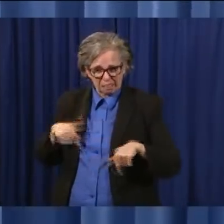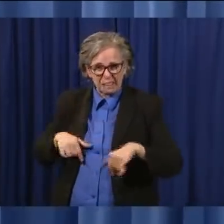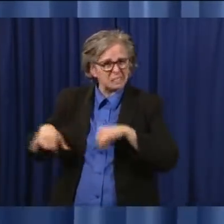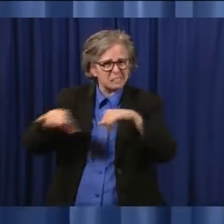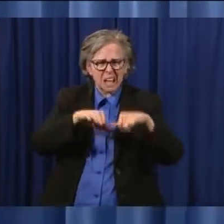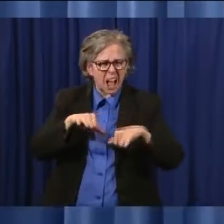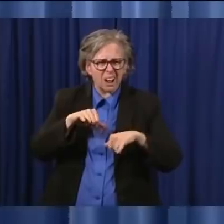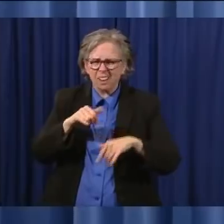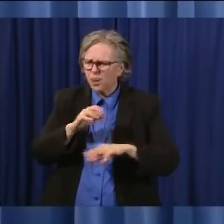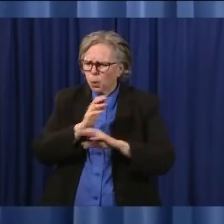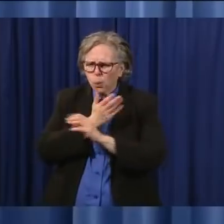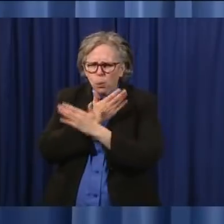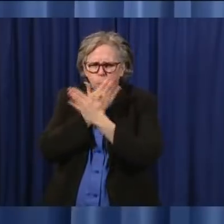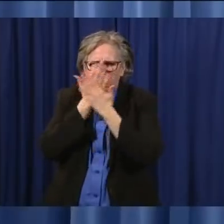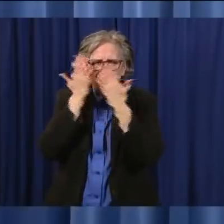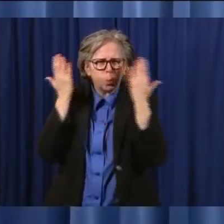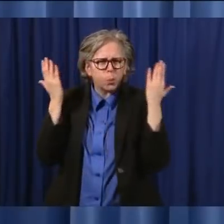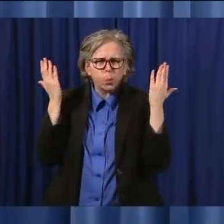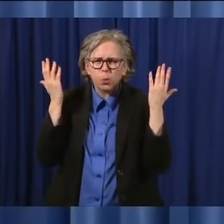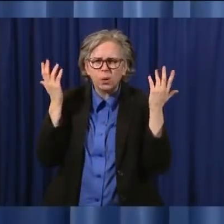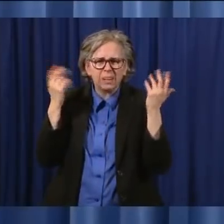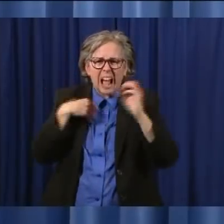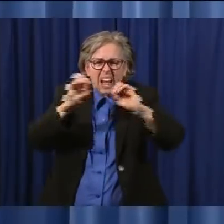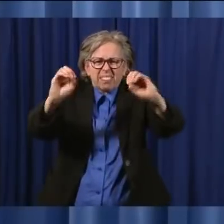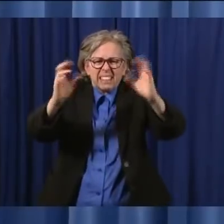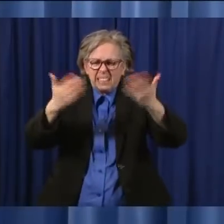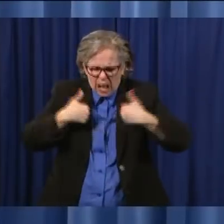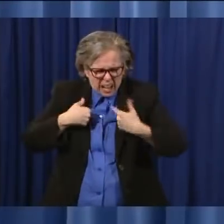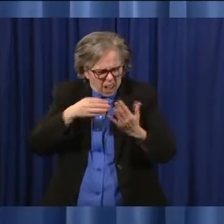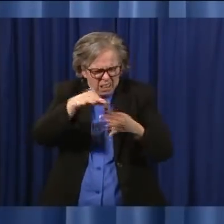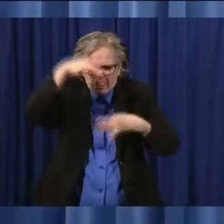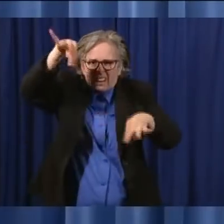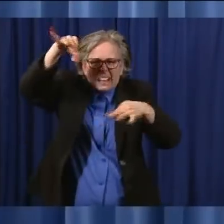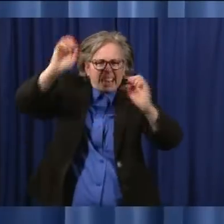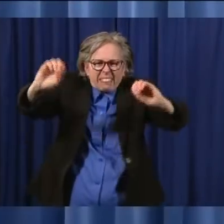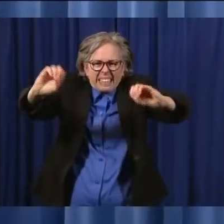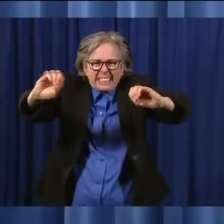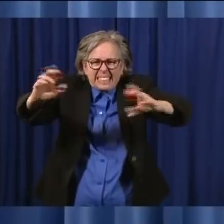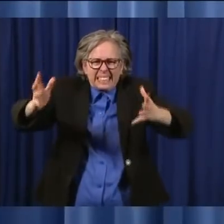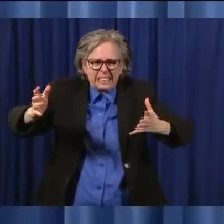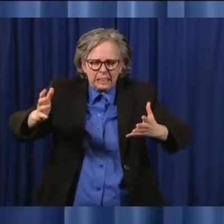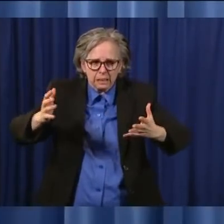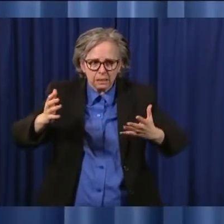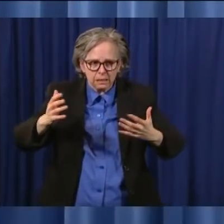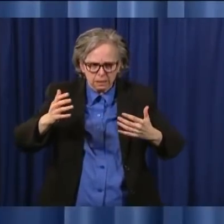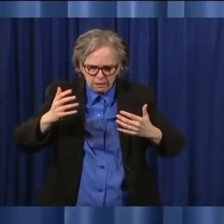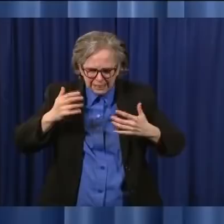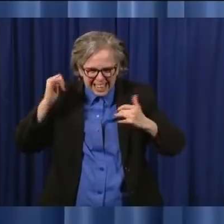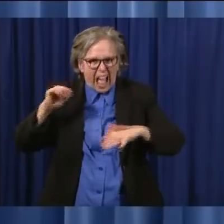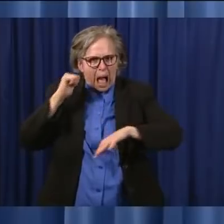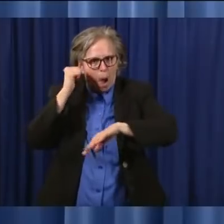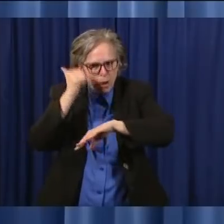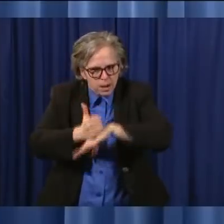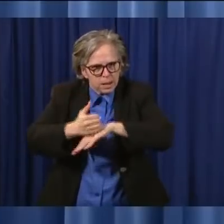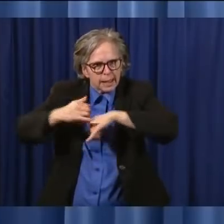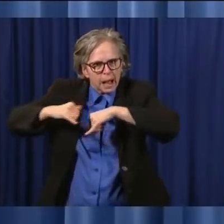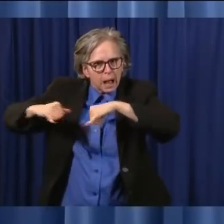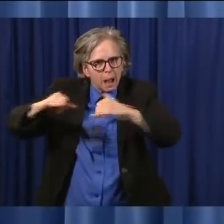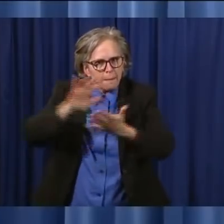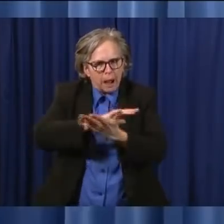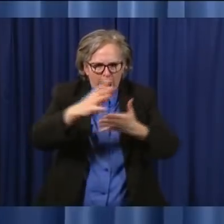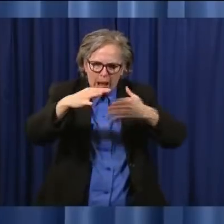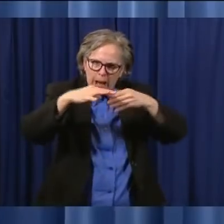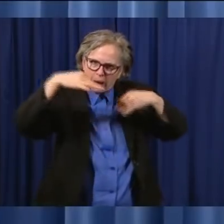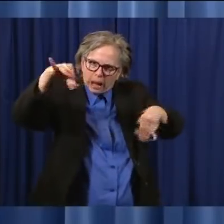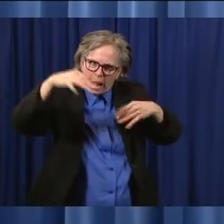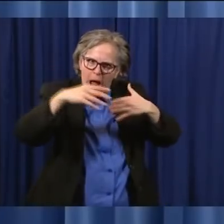or during the first month or so. So, these are standards as we come out of this, as we know that we're opening up